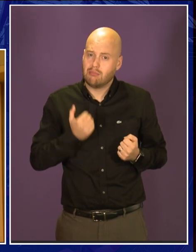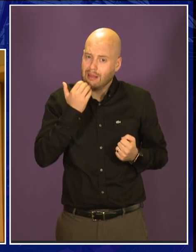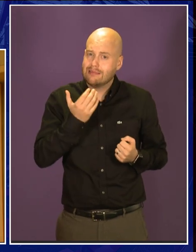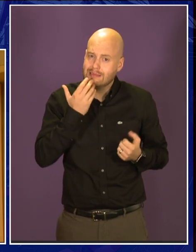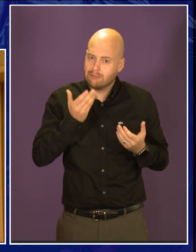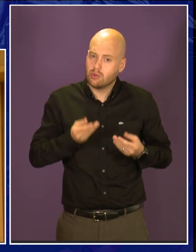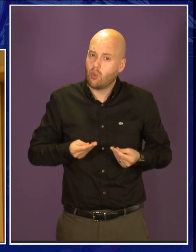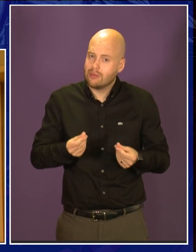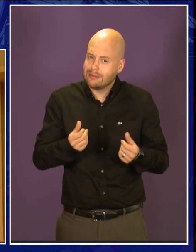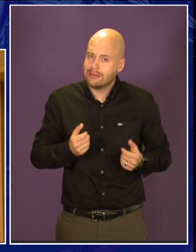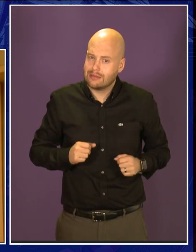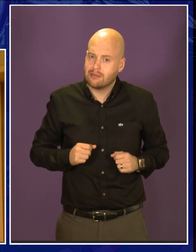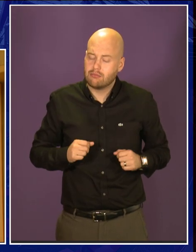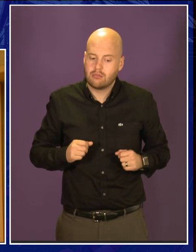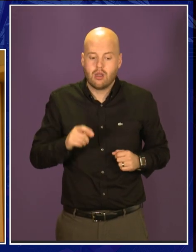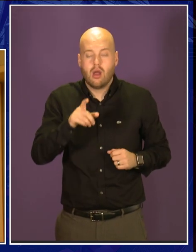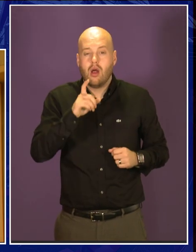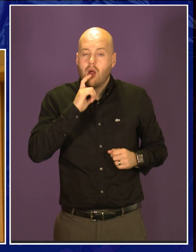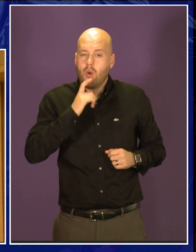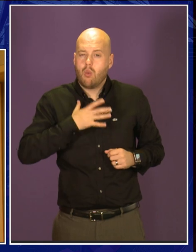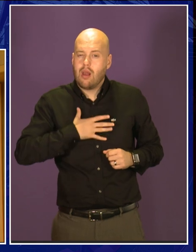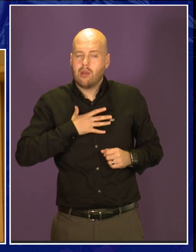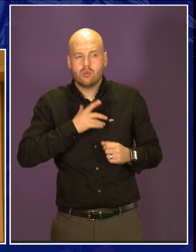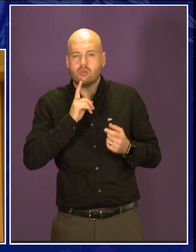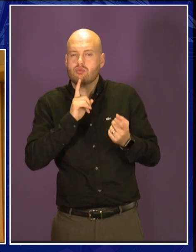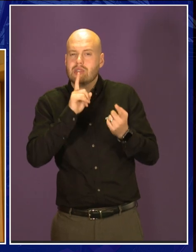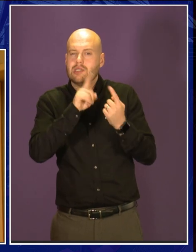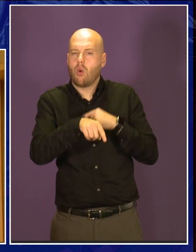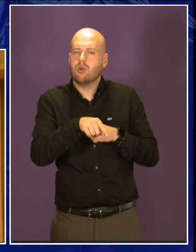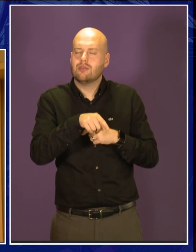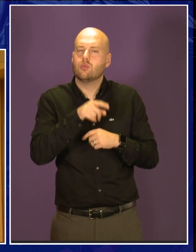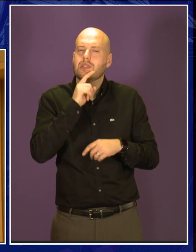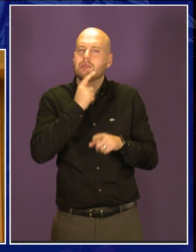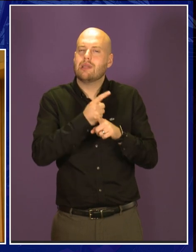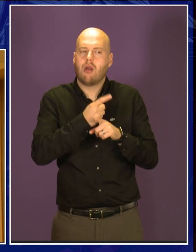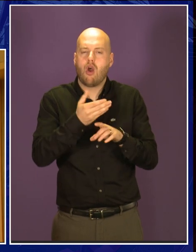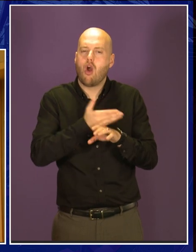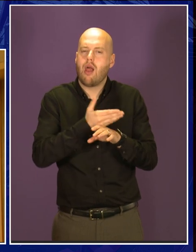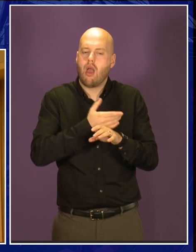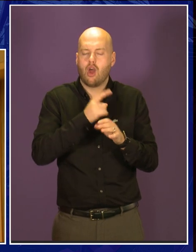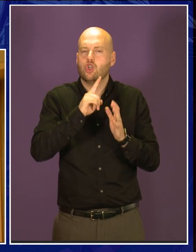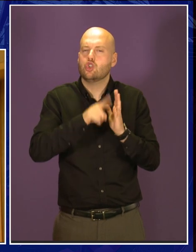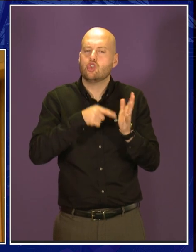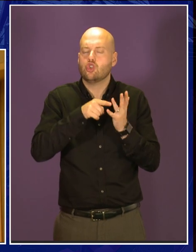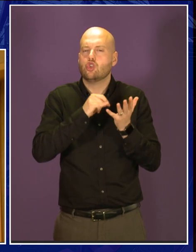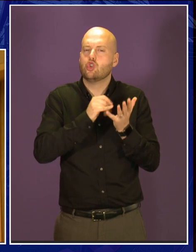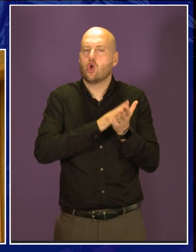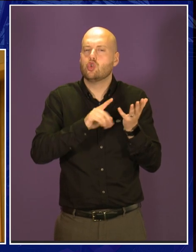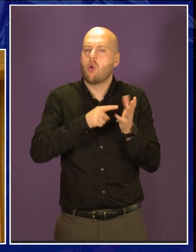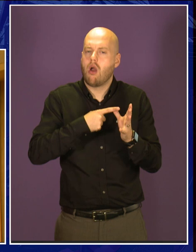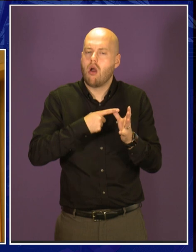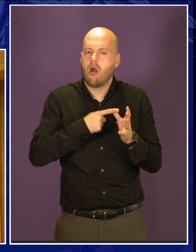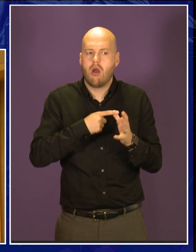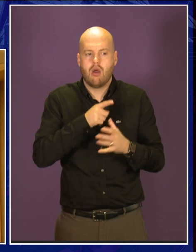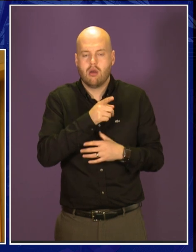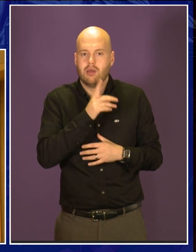if I may respond to one of the speakers who spoke earlier, Joshua, saying we are in a difficult time today,